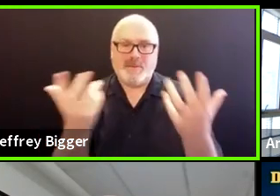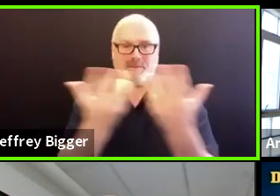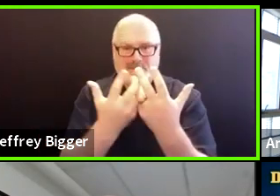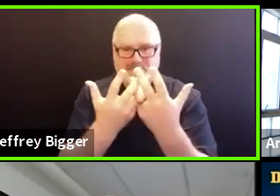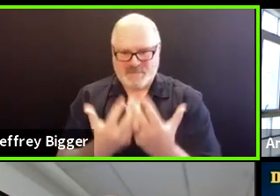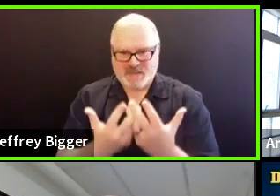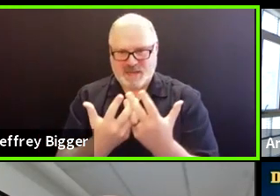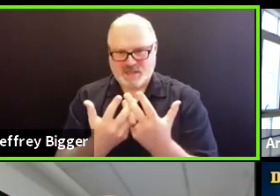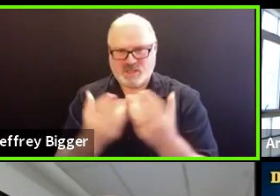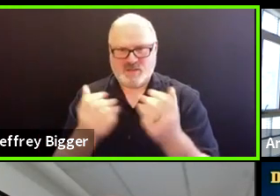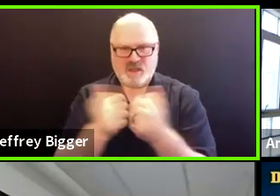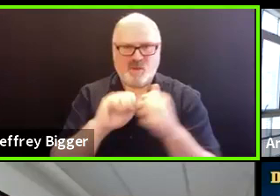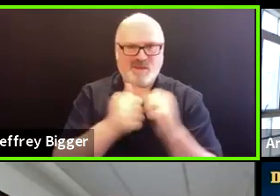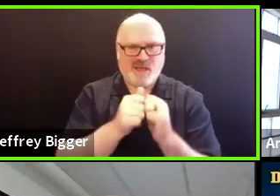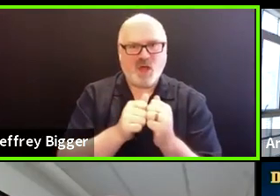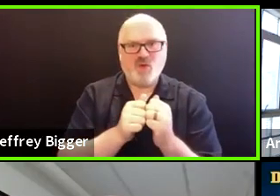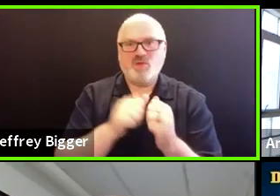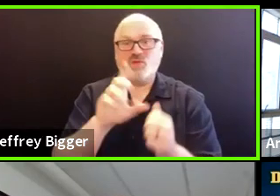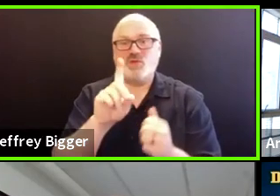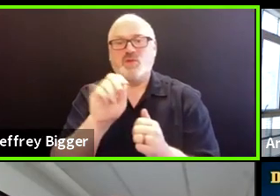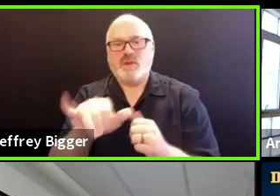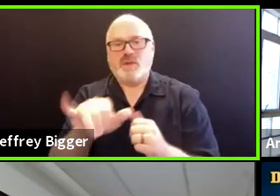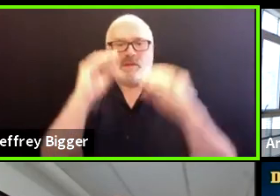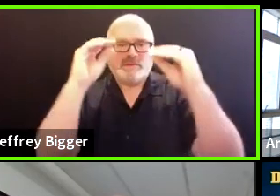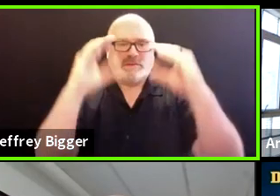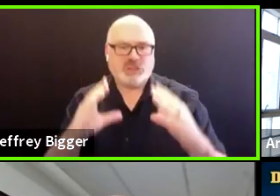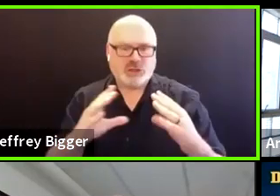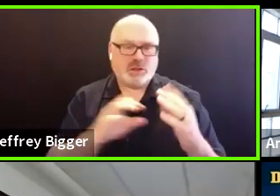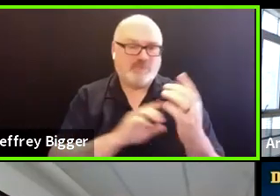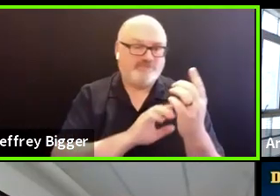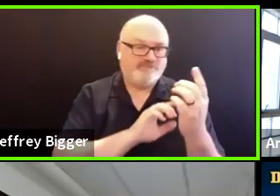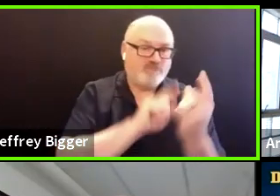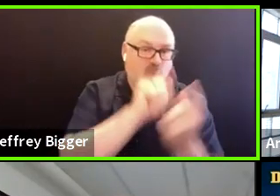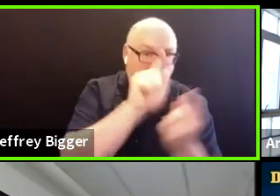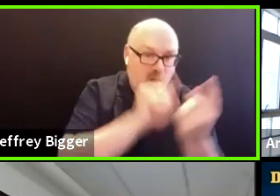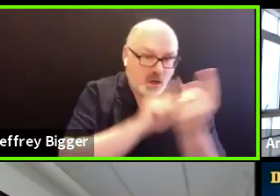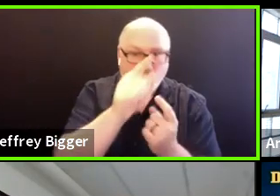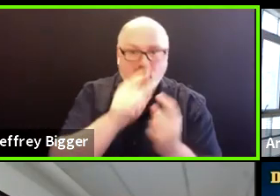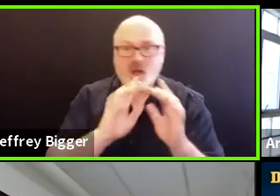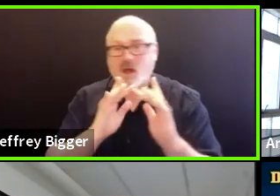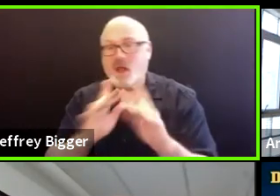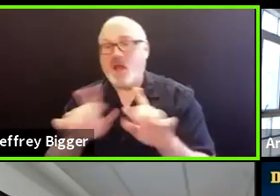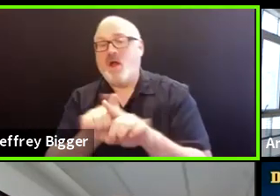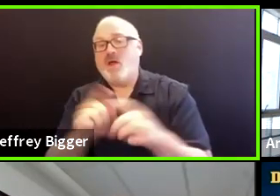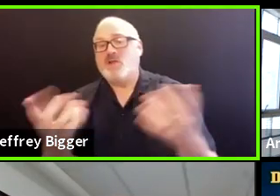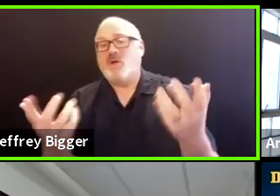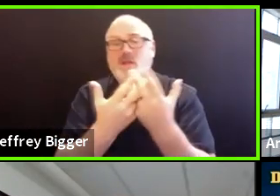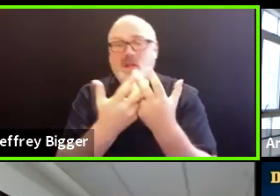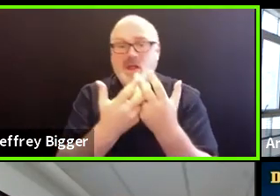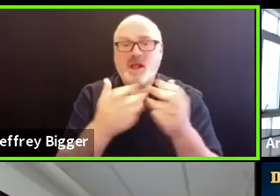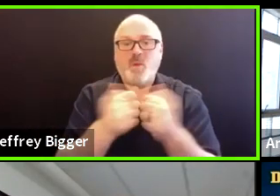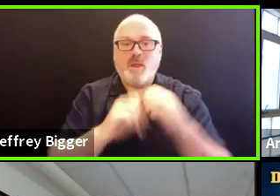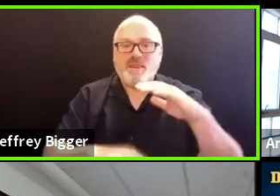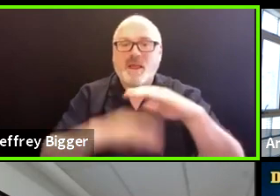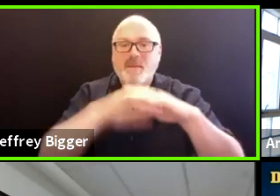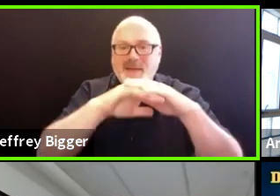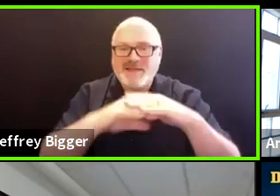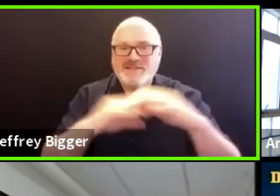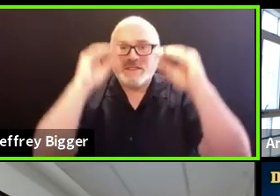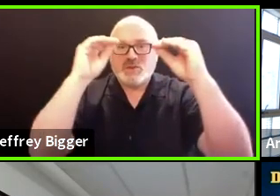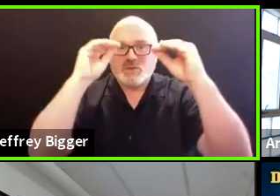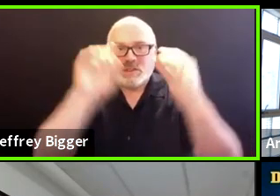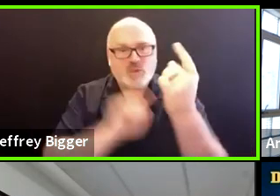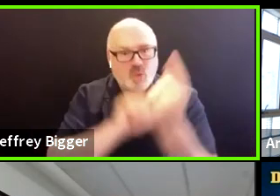the mode of delivery and aligning those classes with our capacity to teach in a